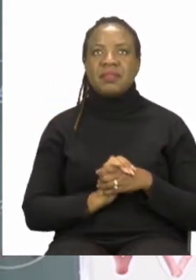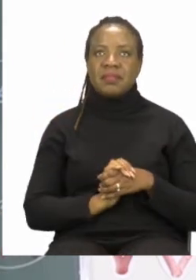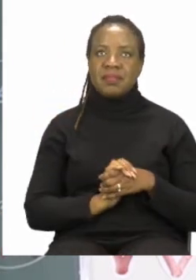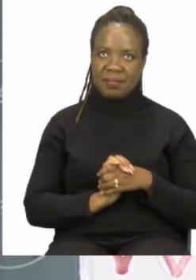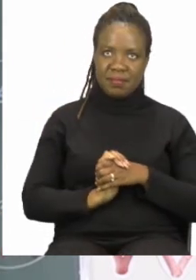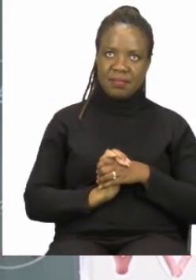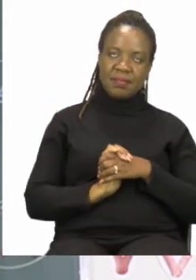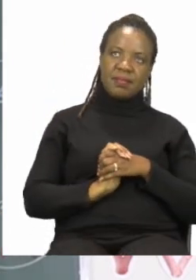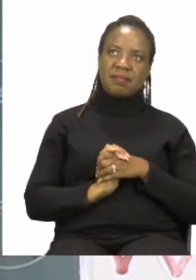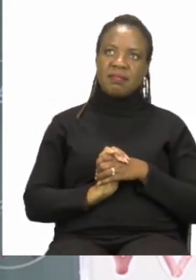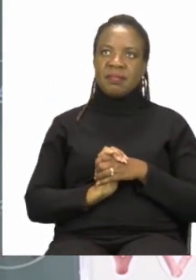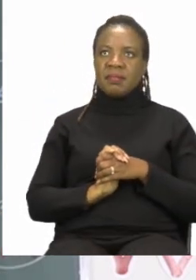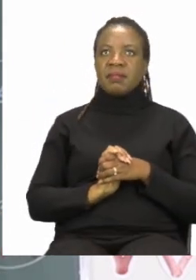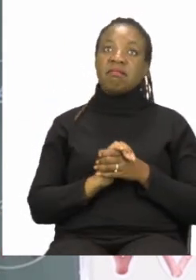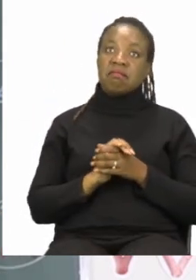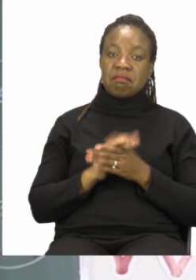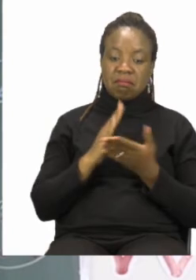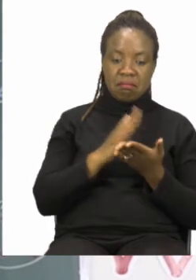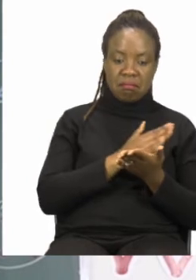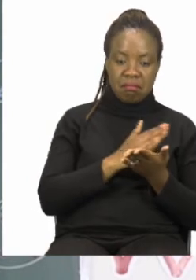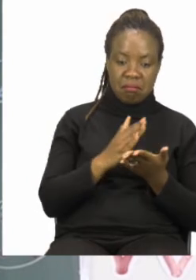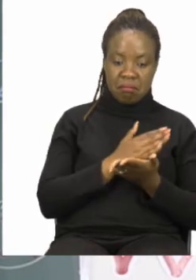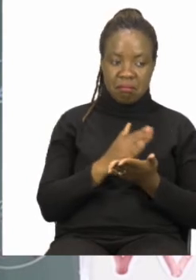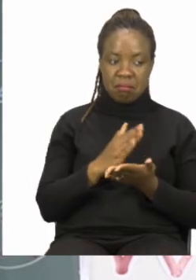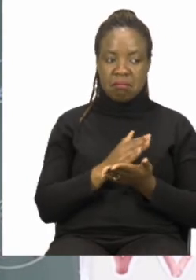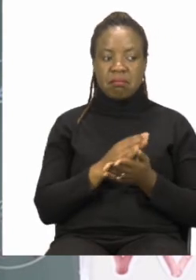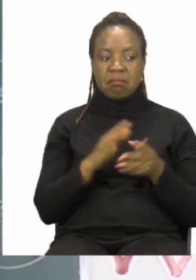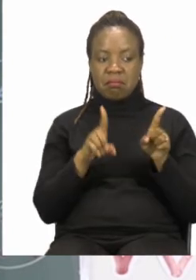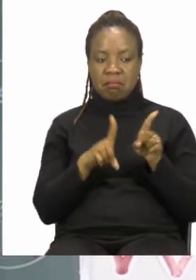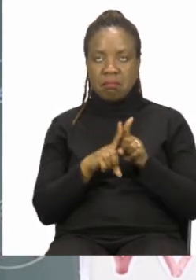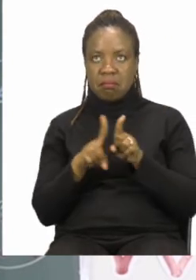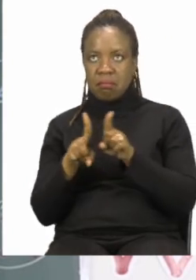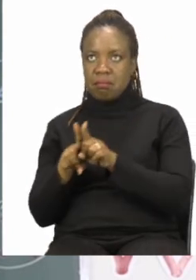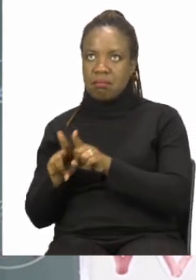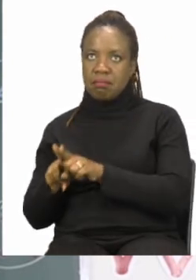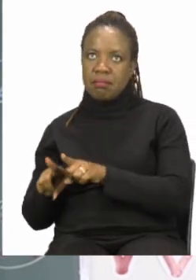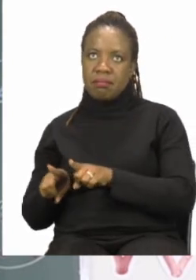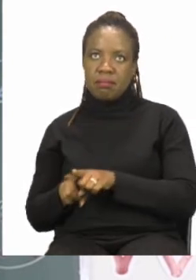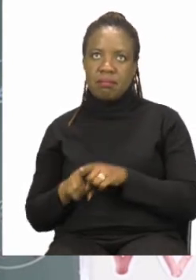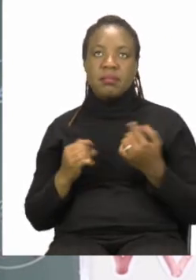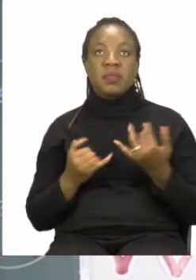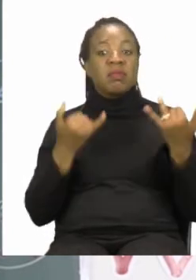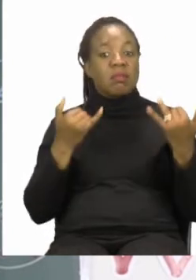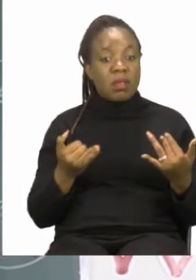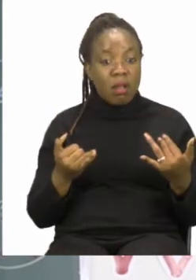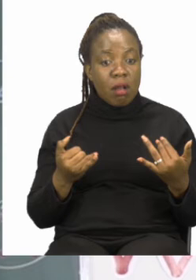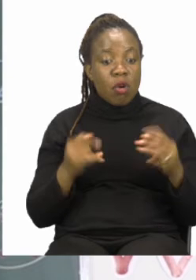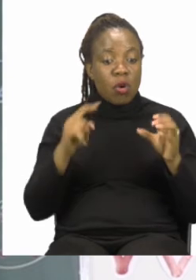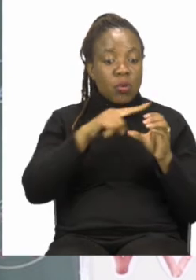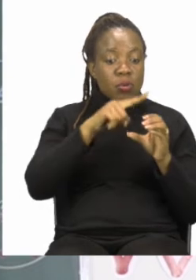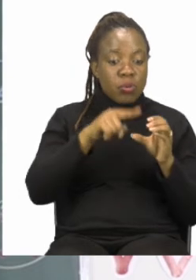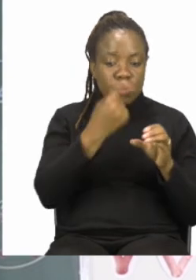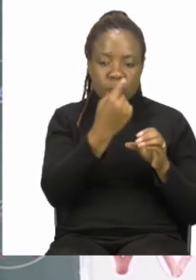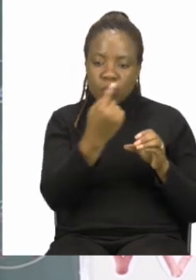25. I have shared 25 equally. Now, for me to get my answer for the dash, I need to count what is in